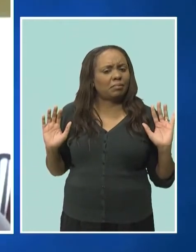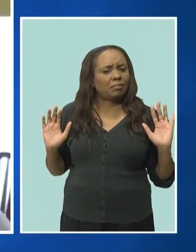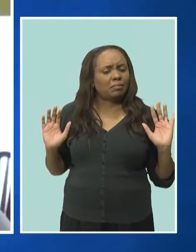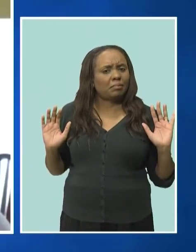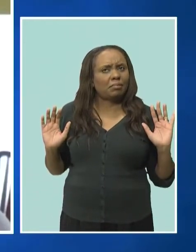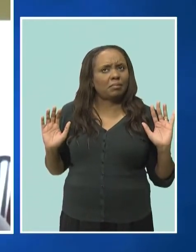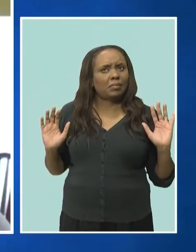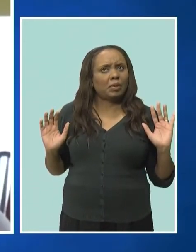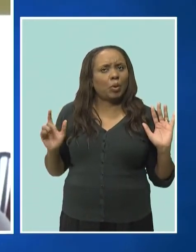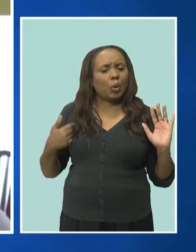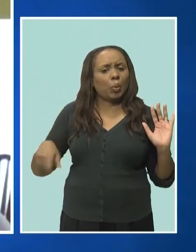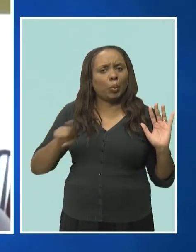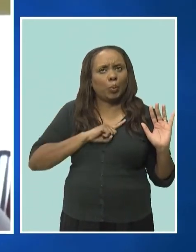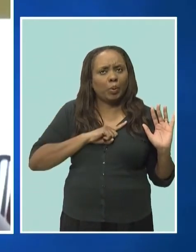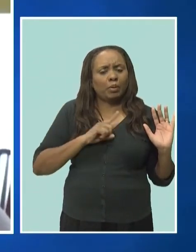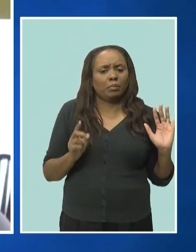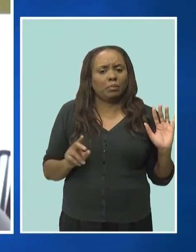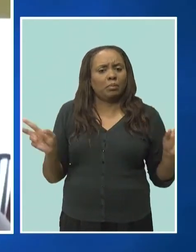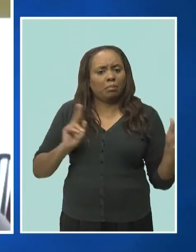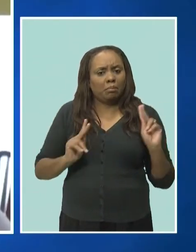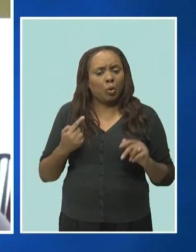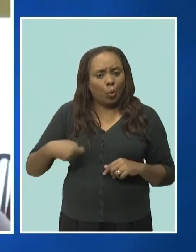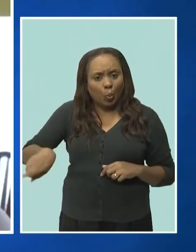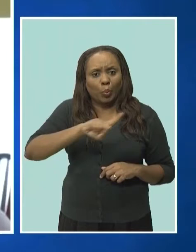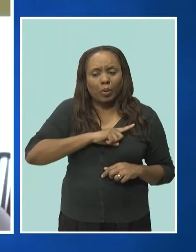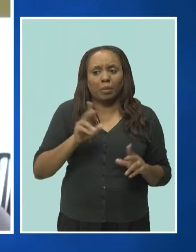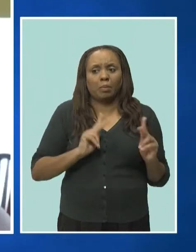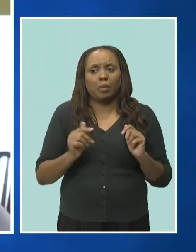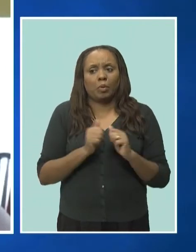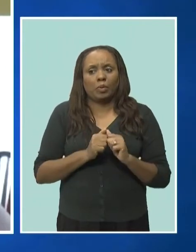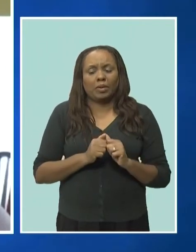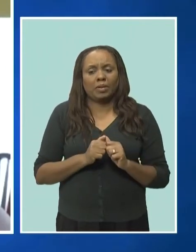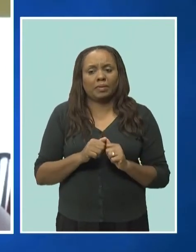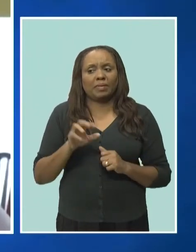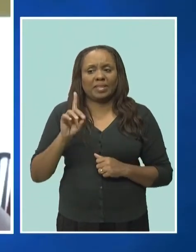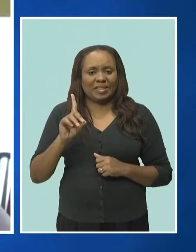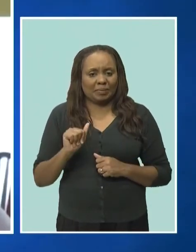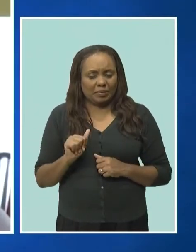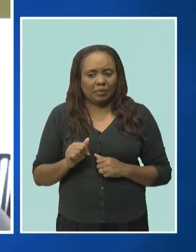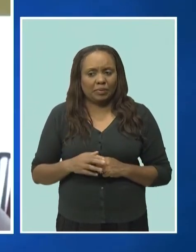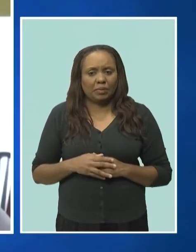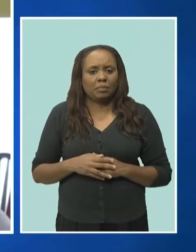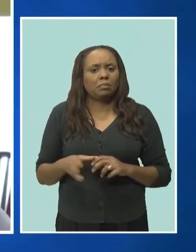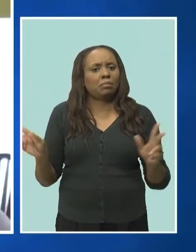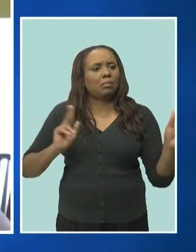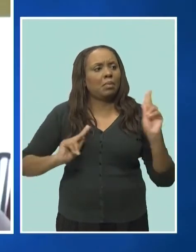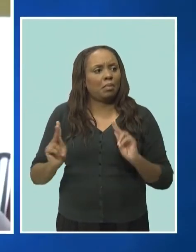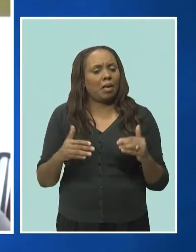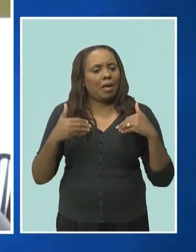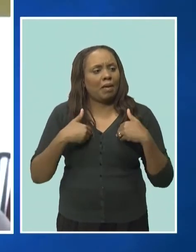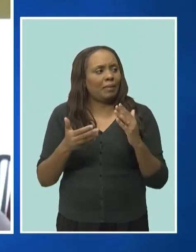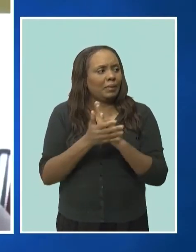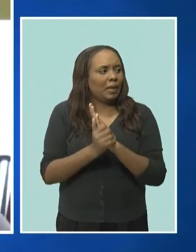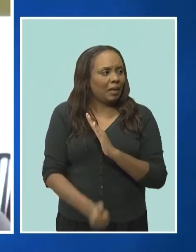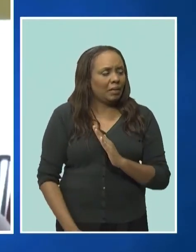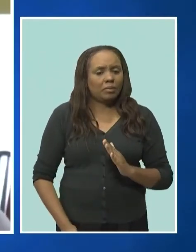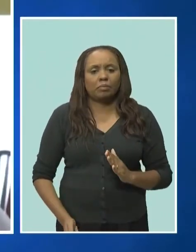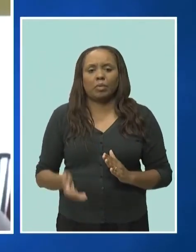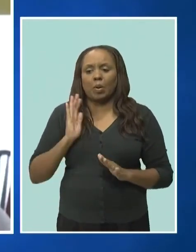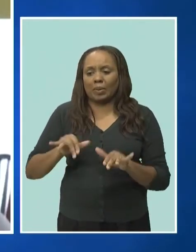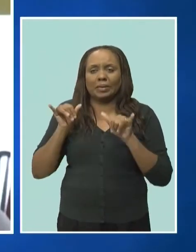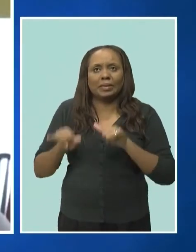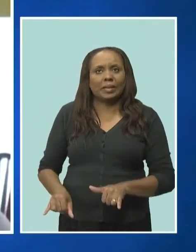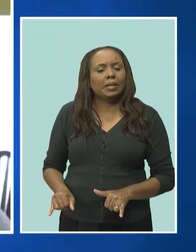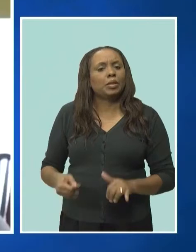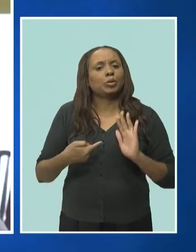when I say we, I mean people with disability, people that have talent. We gonna stay and we gonna show